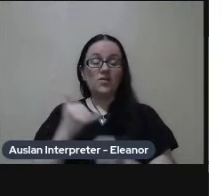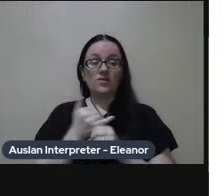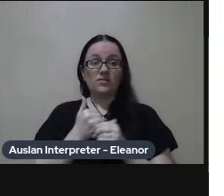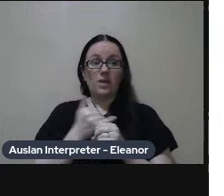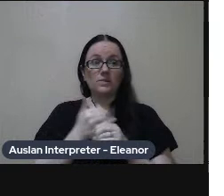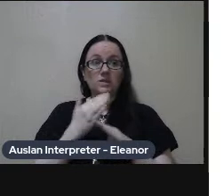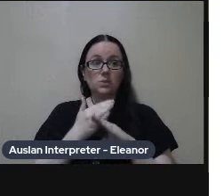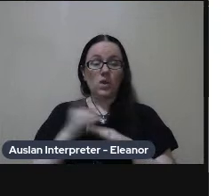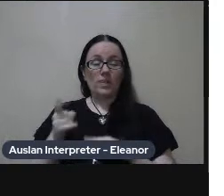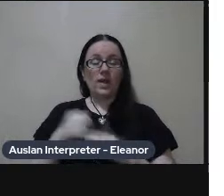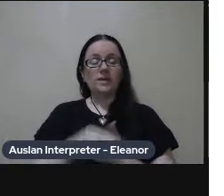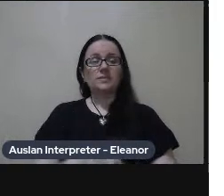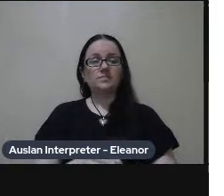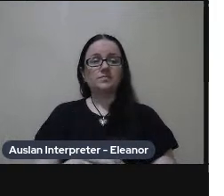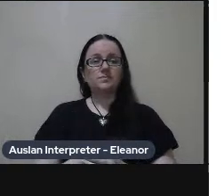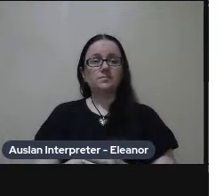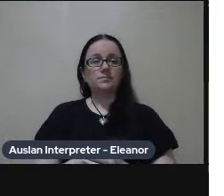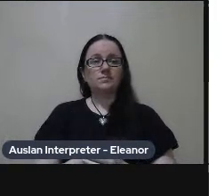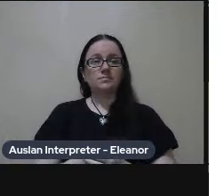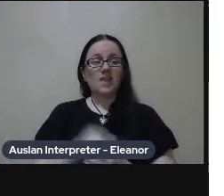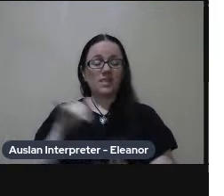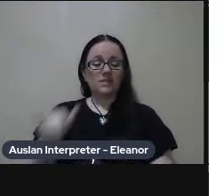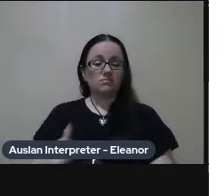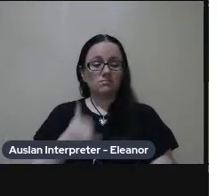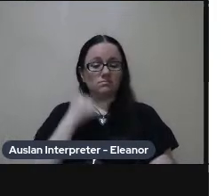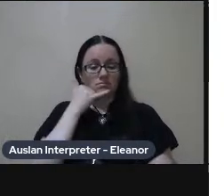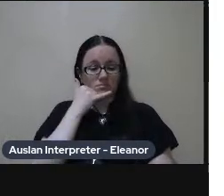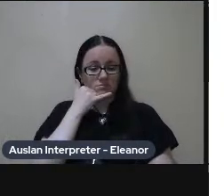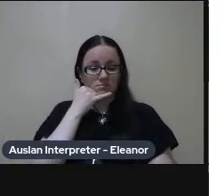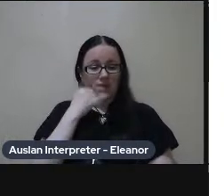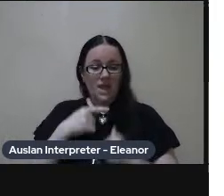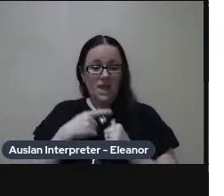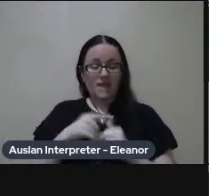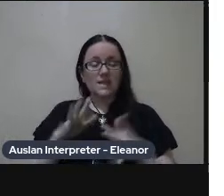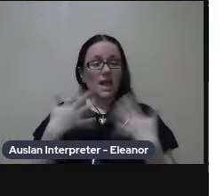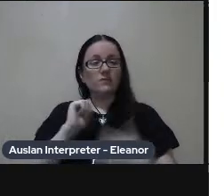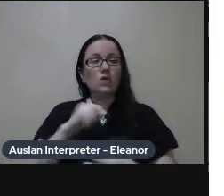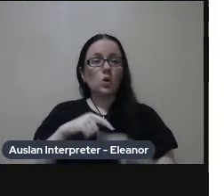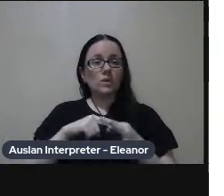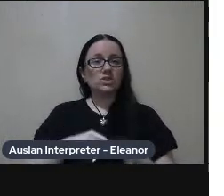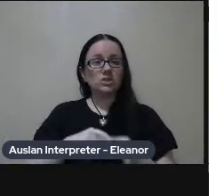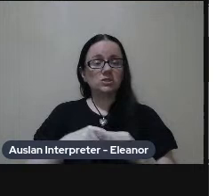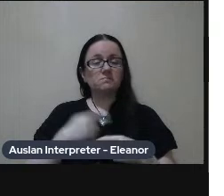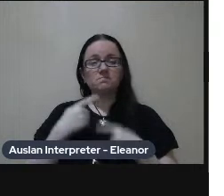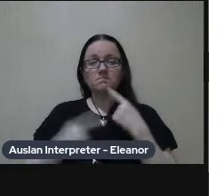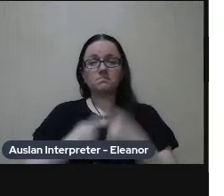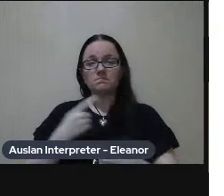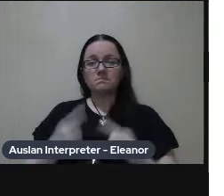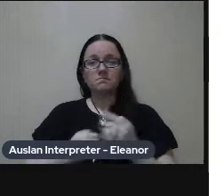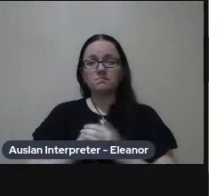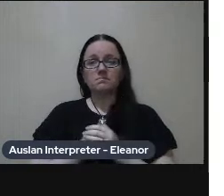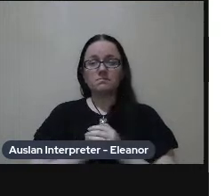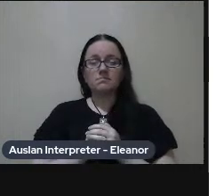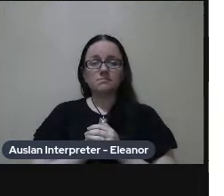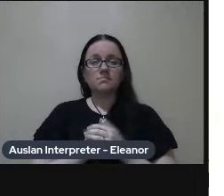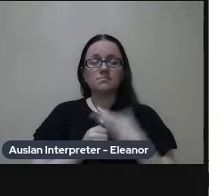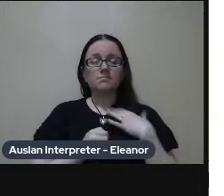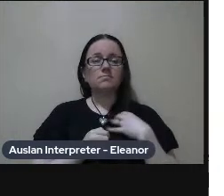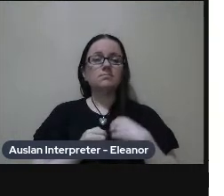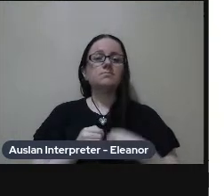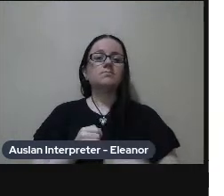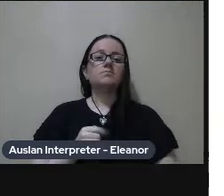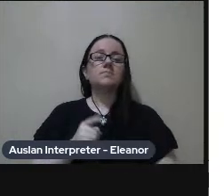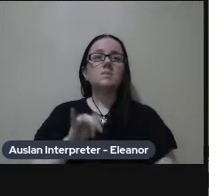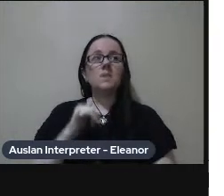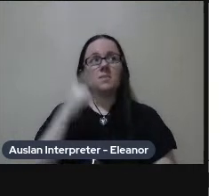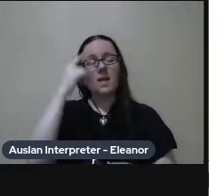pharmacists. They will be available to answer any questions you might have about any medicines or medicinal products that you may have or might be thinking